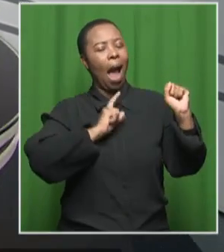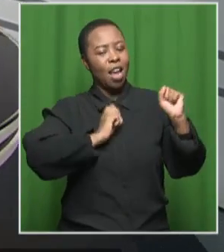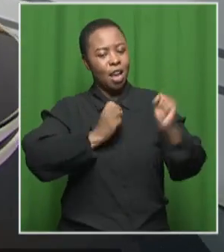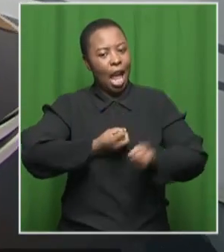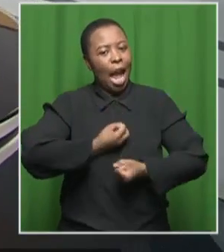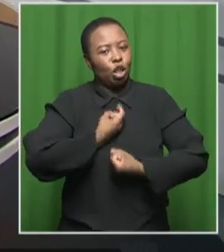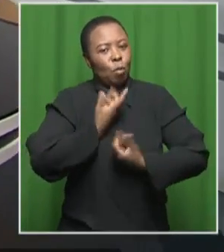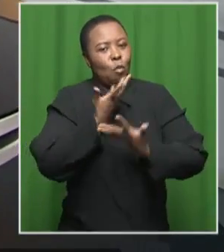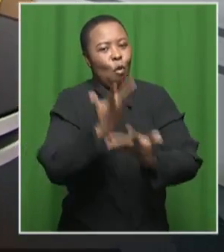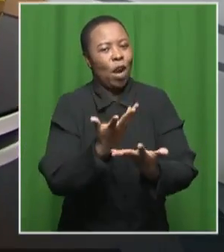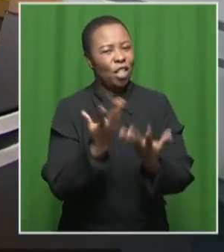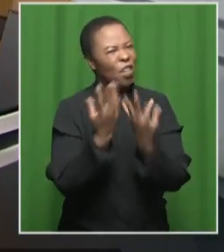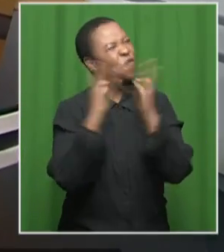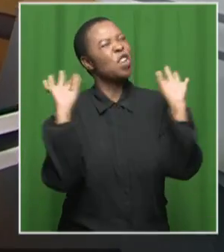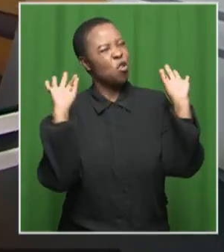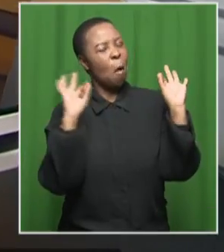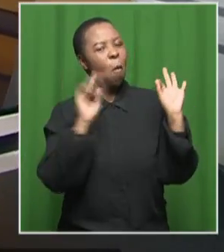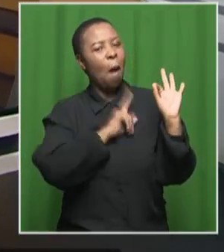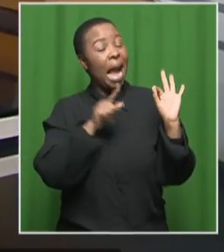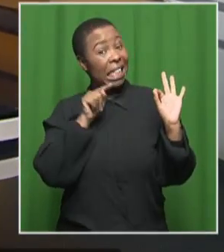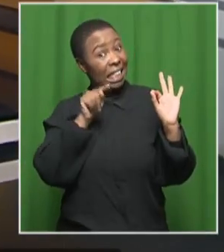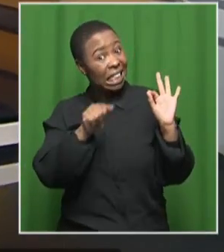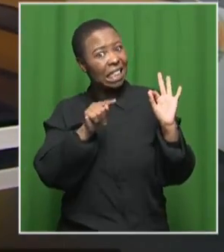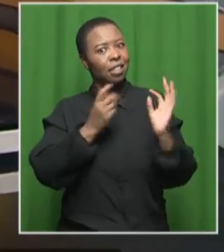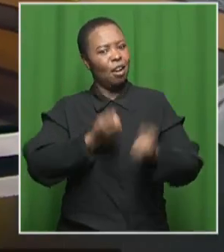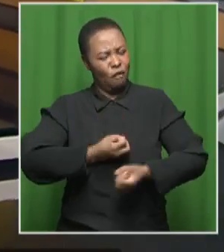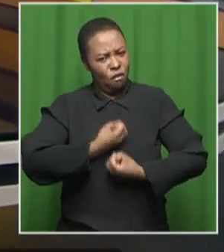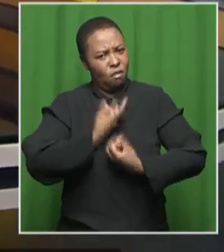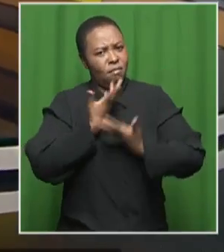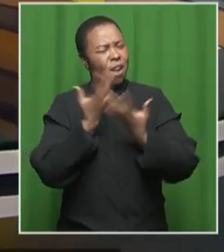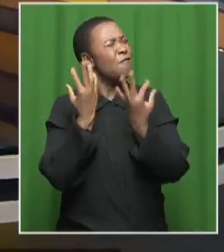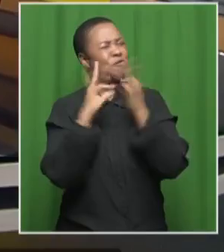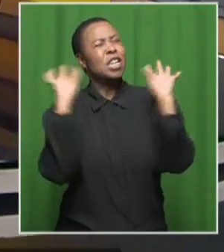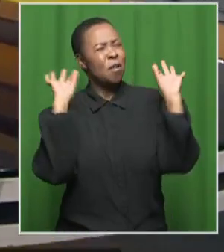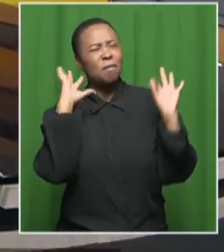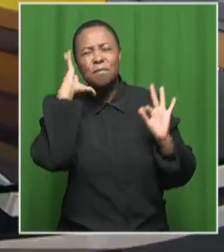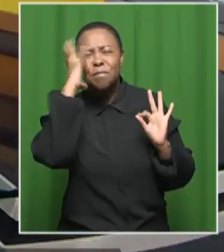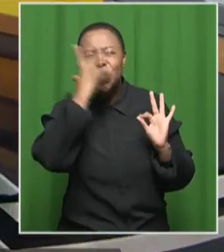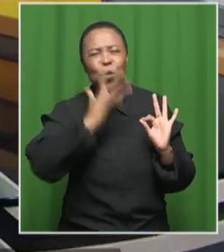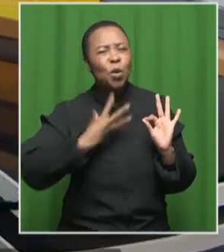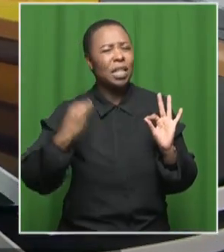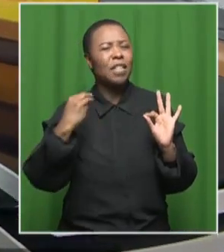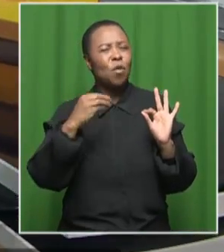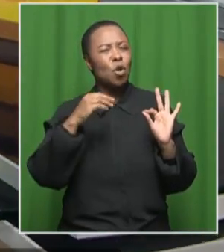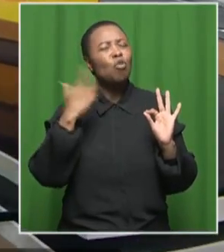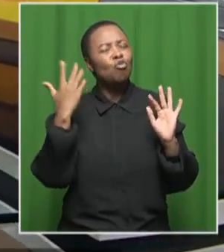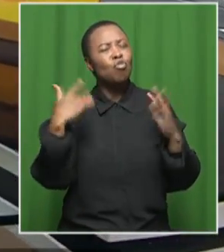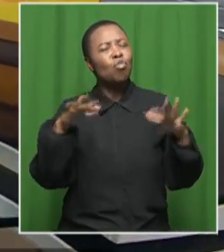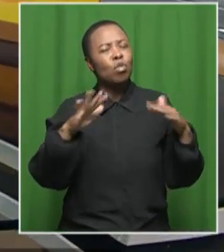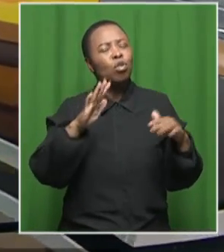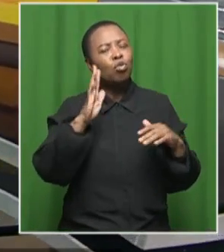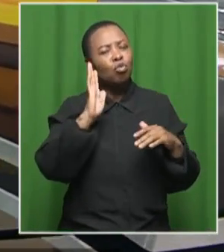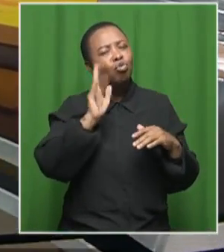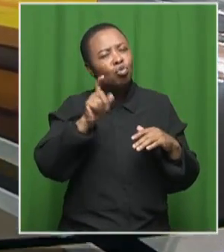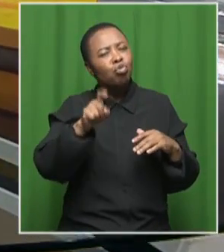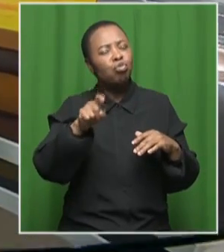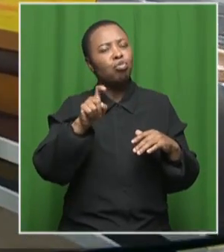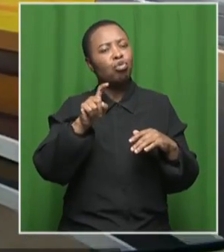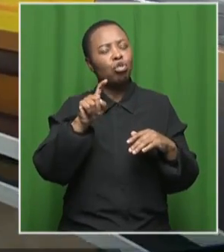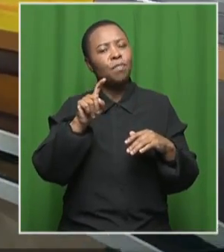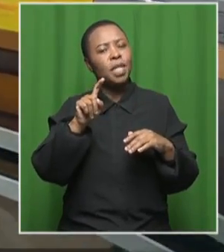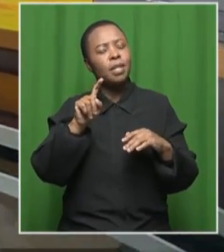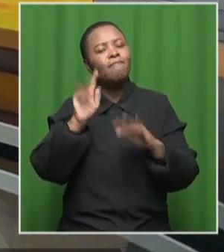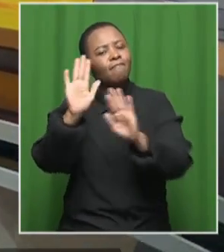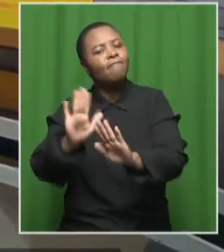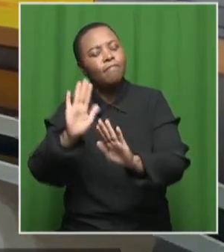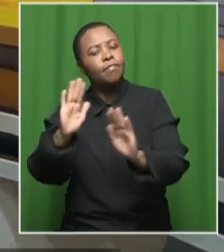expression. It's like, but this is freedom of expression, and it is. It's allowed and it's beautiful and it should be cherished. What I'm also enjoying, and